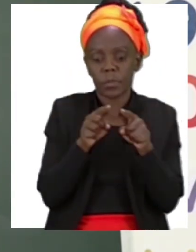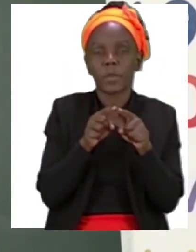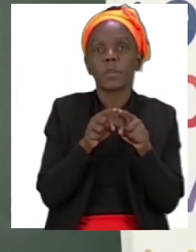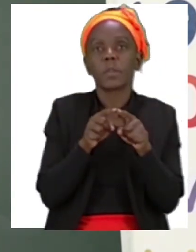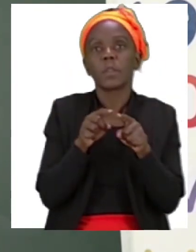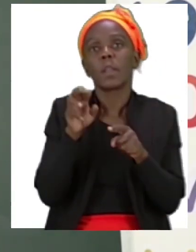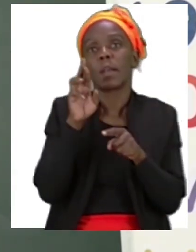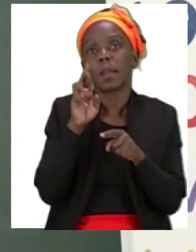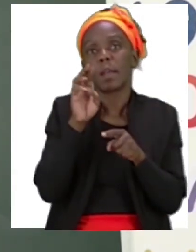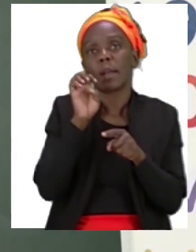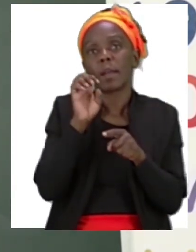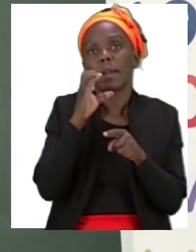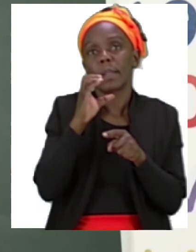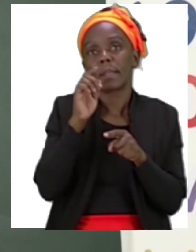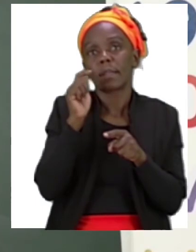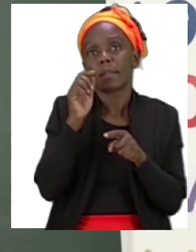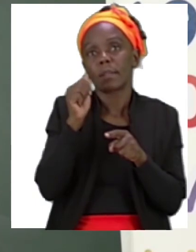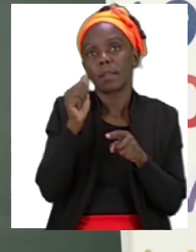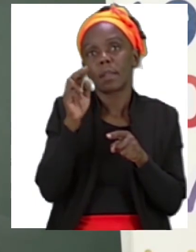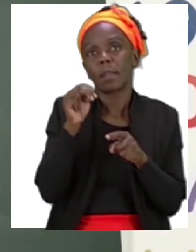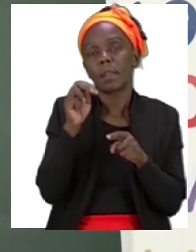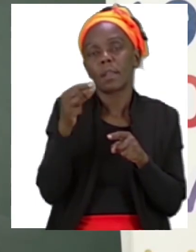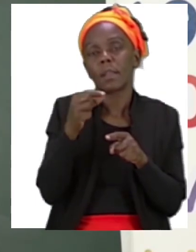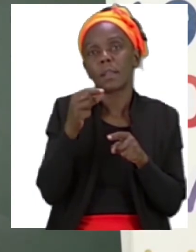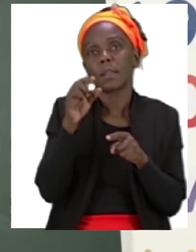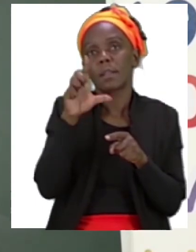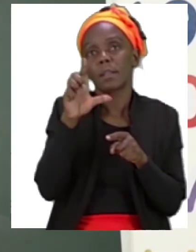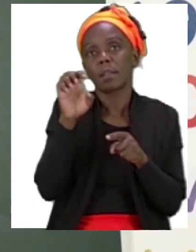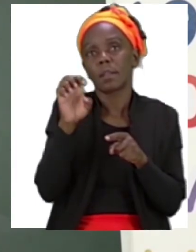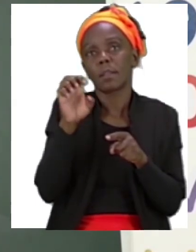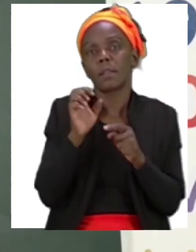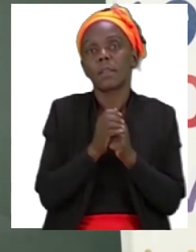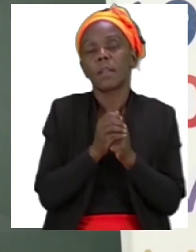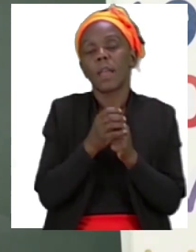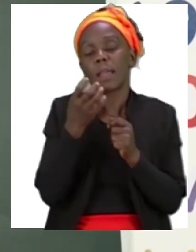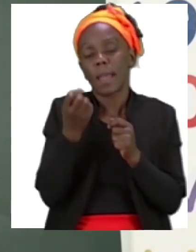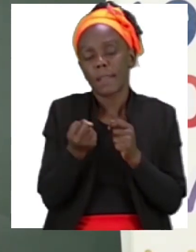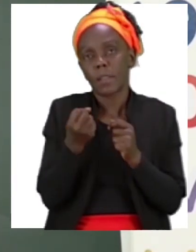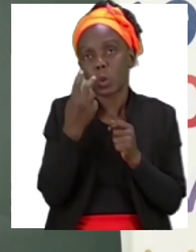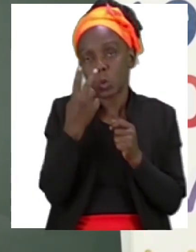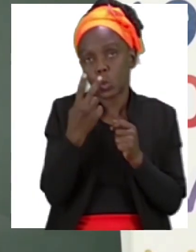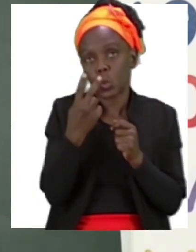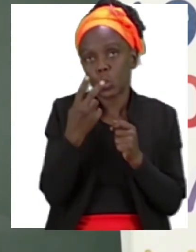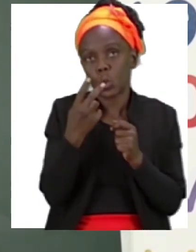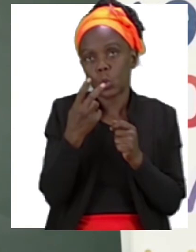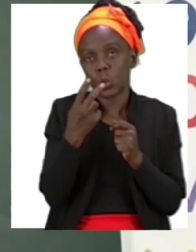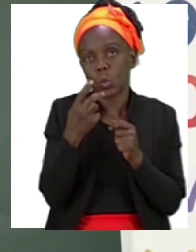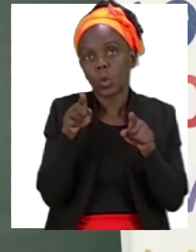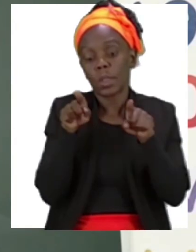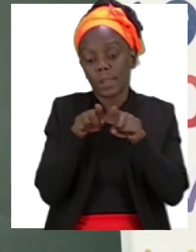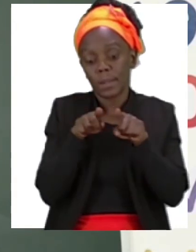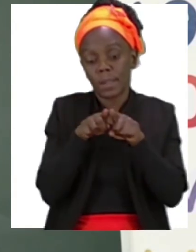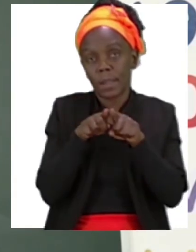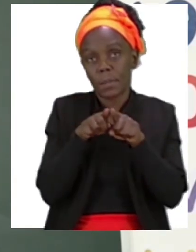a rectangle has 2 equal sides. 1, 2. So the first shorter sides are equal and